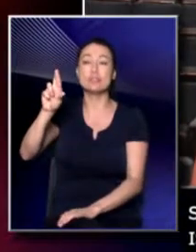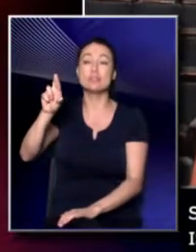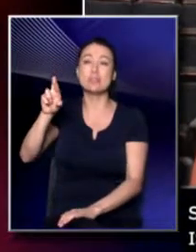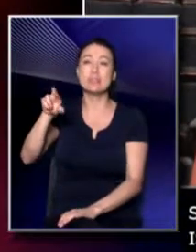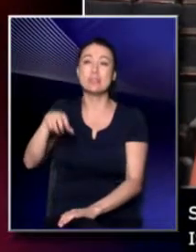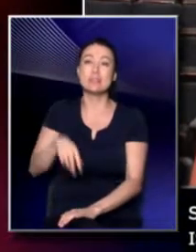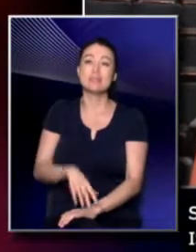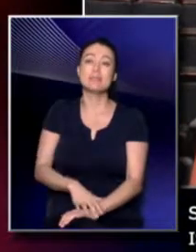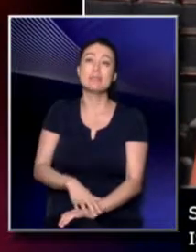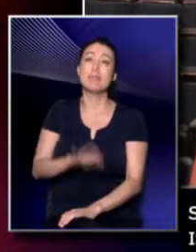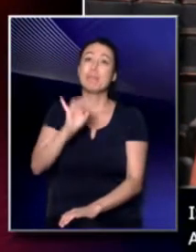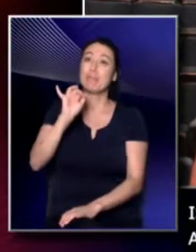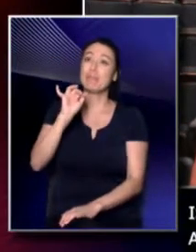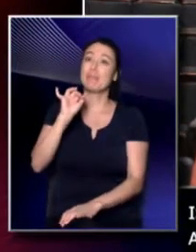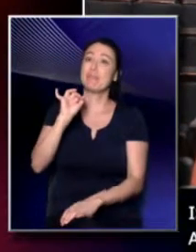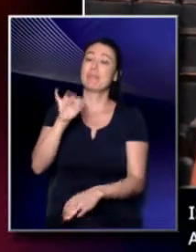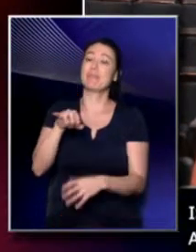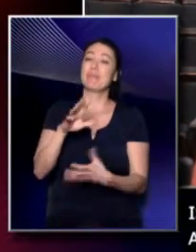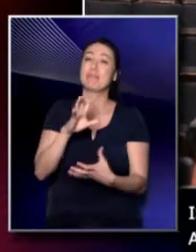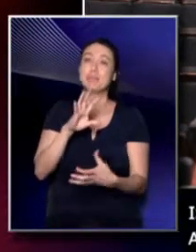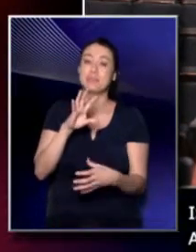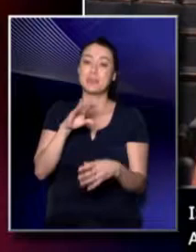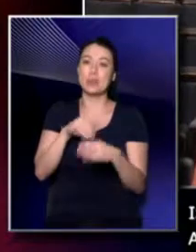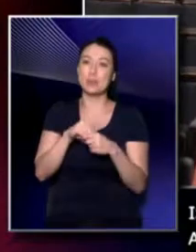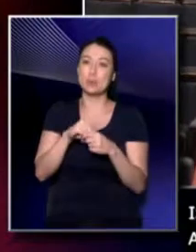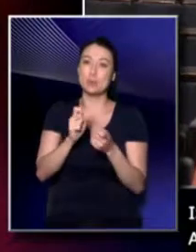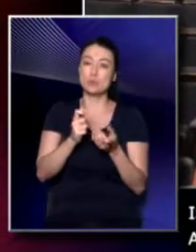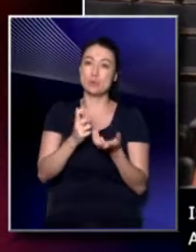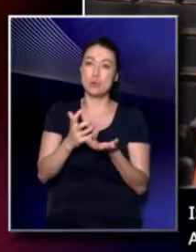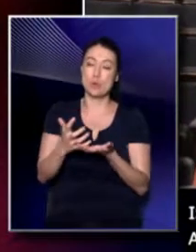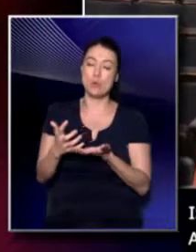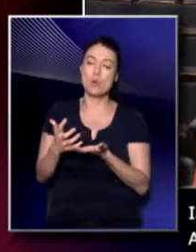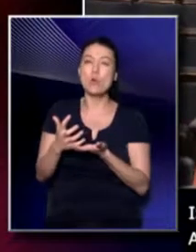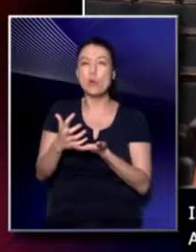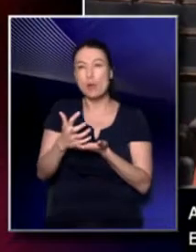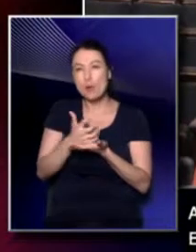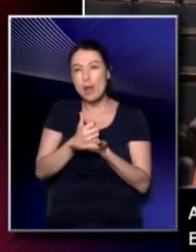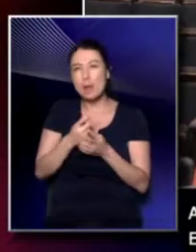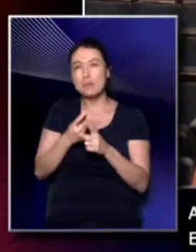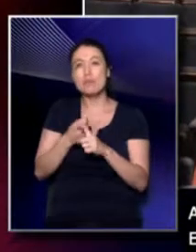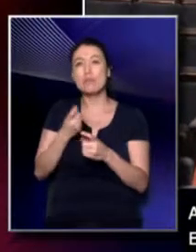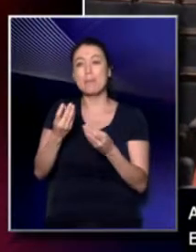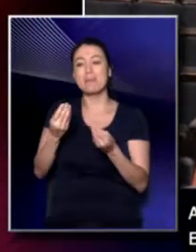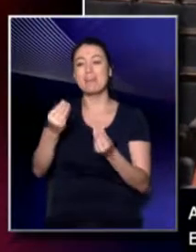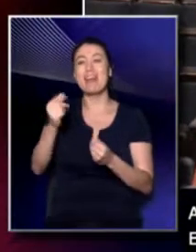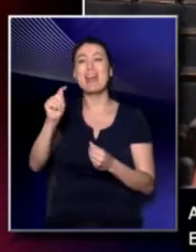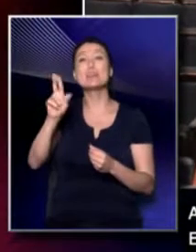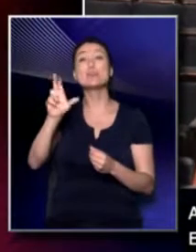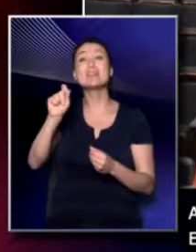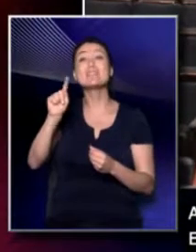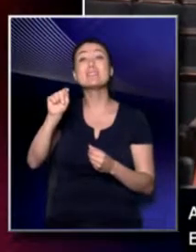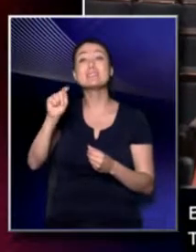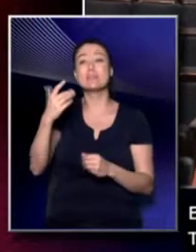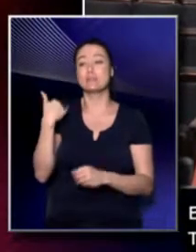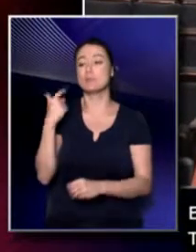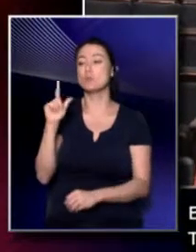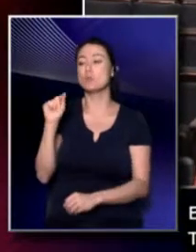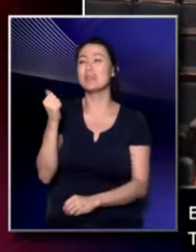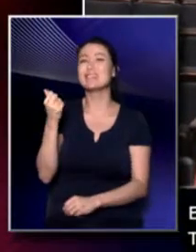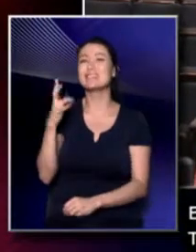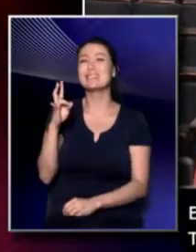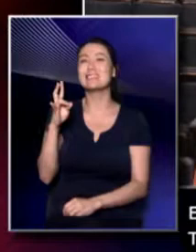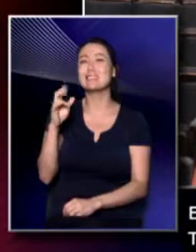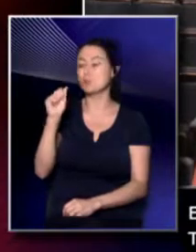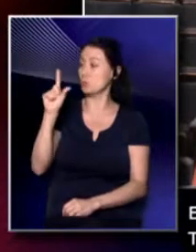And it includes, to a lesser extent, revenue from the land trust, which in 2016 was